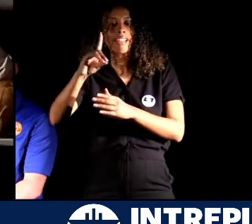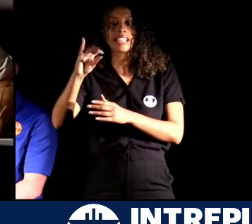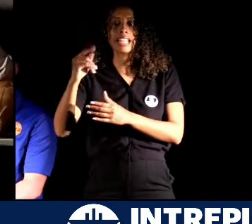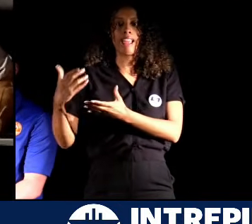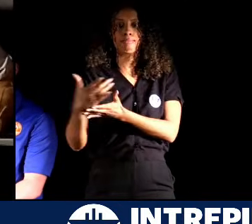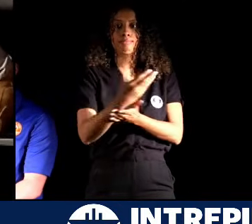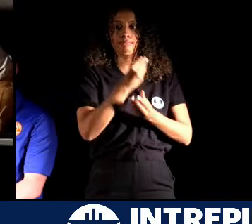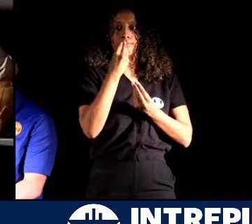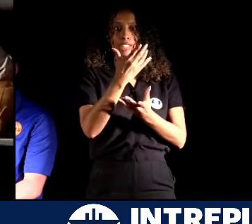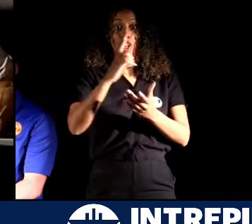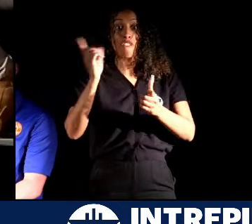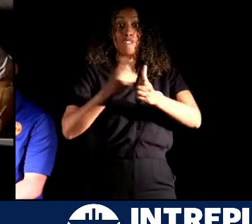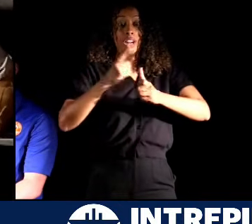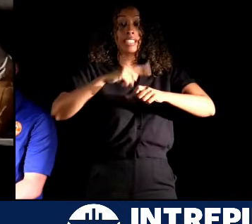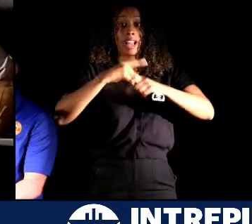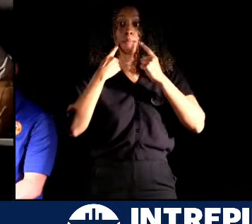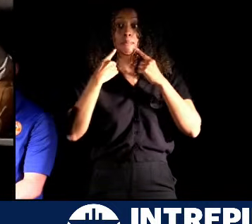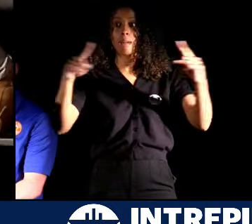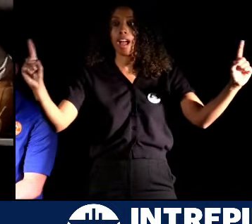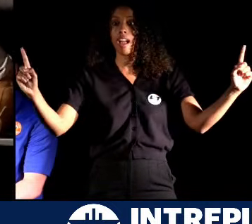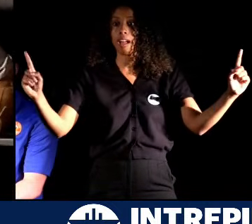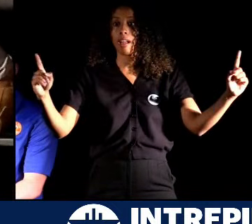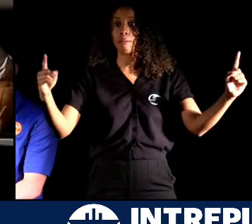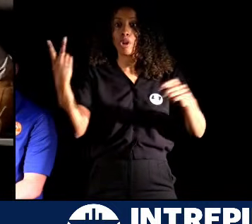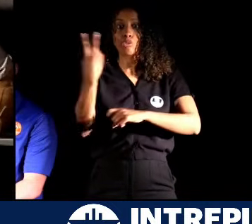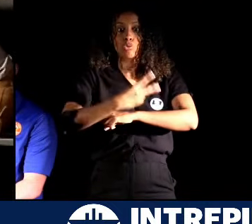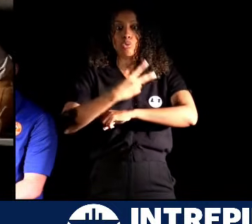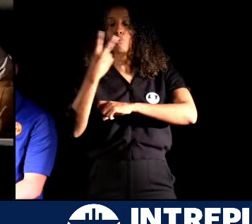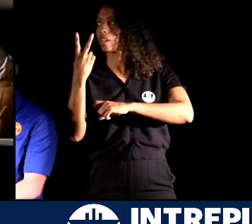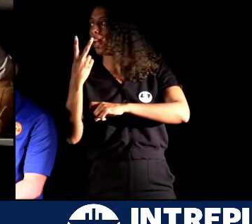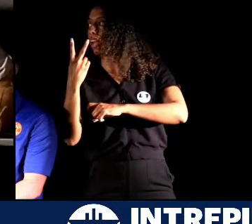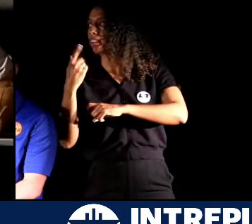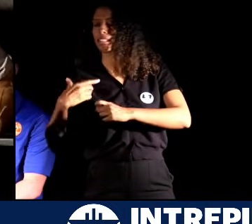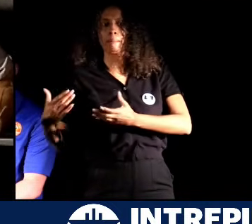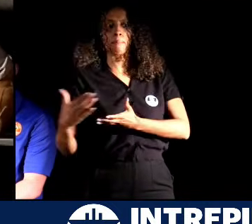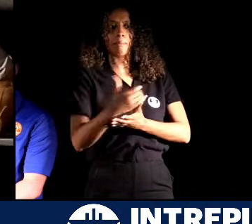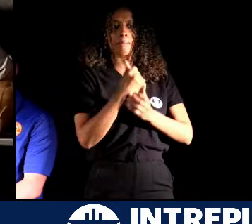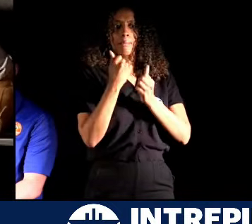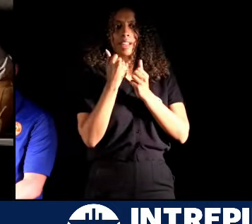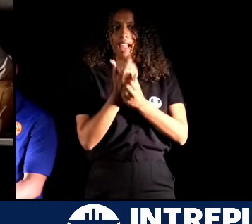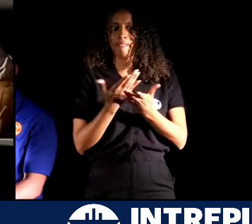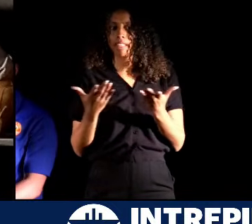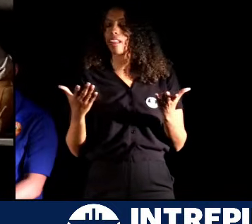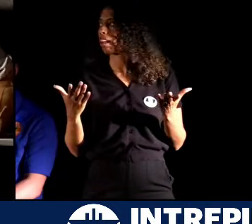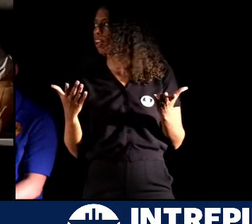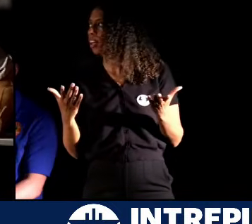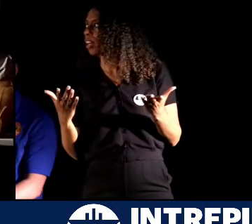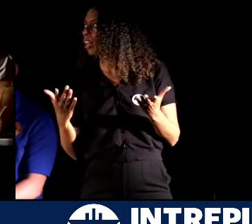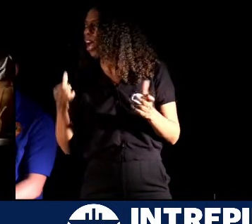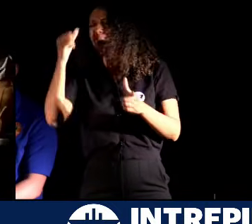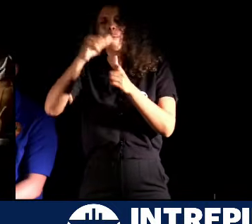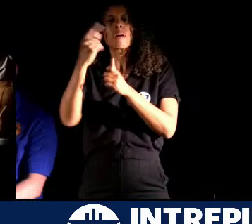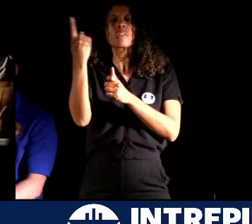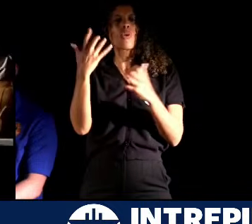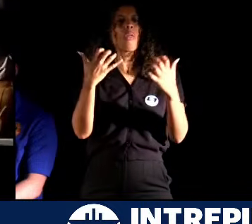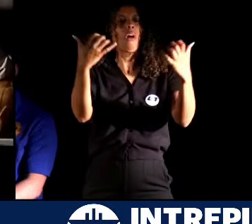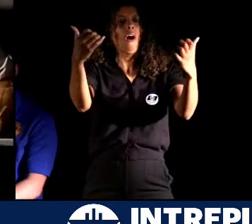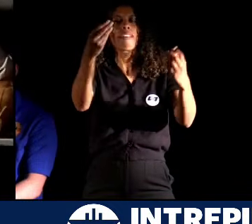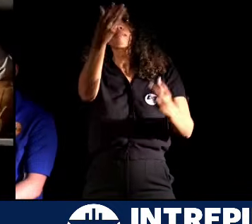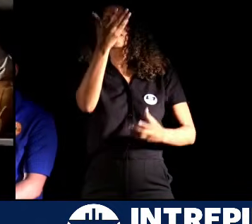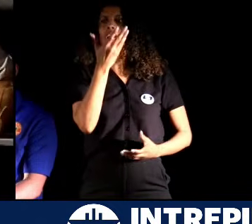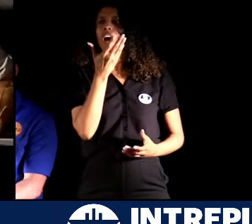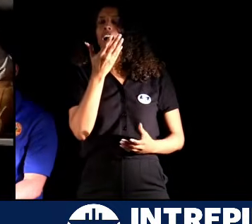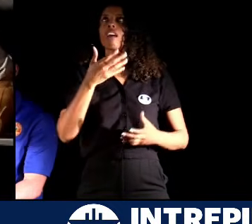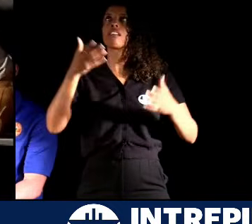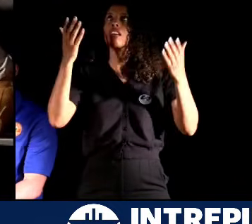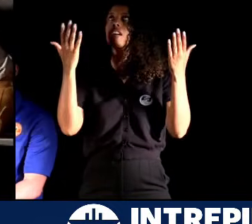for the first time. Basically, we had 2 days to deal with everything. I remember somebody in the audience, we said, for God's